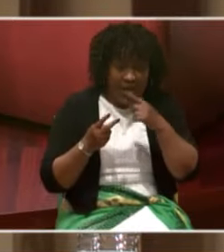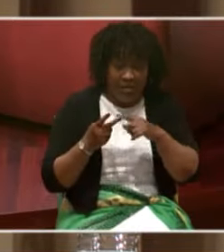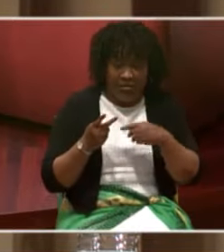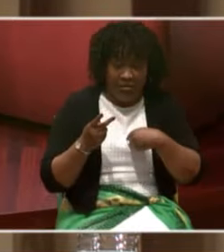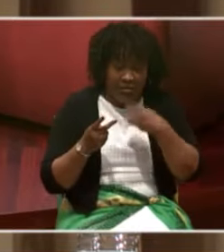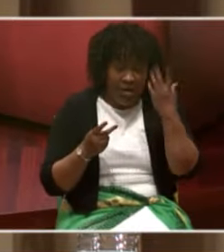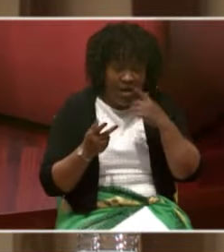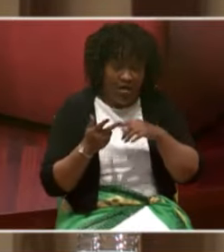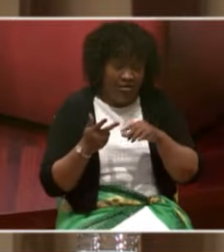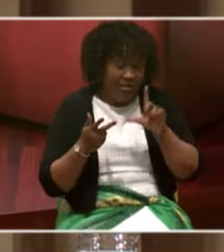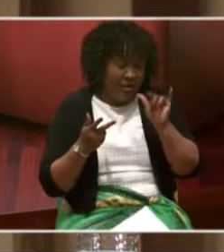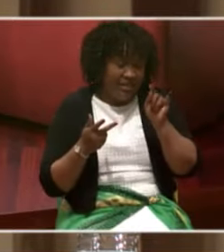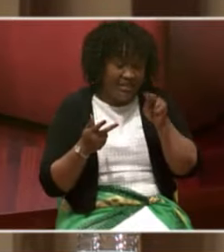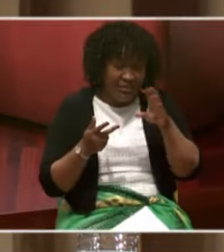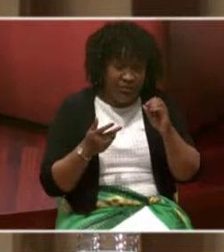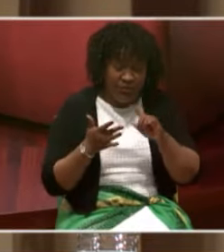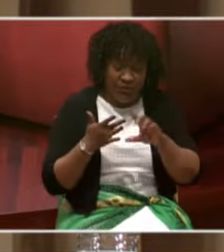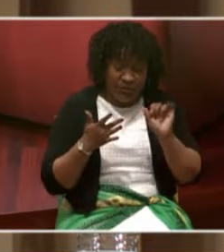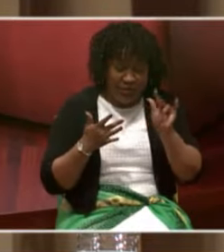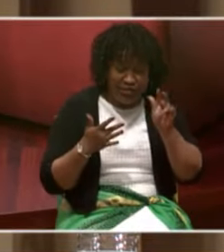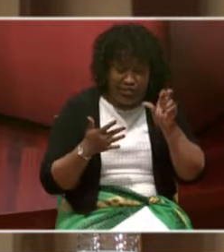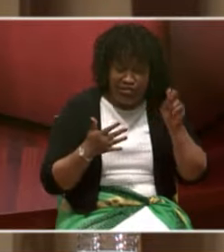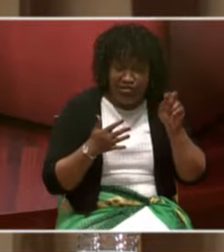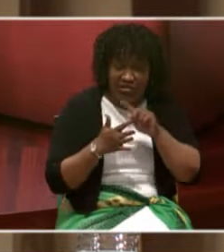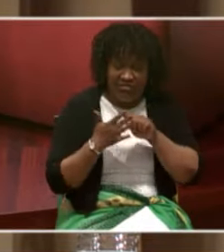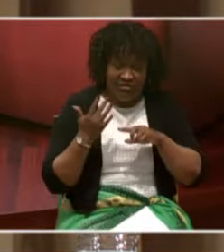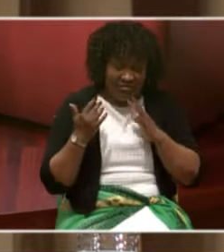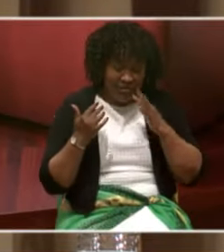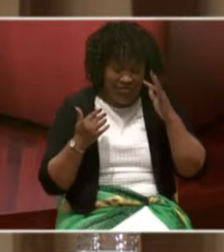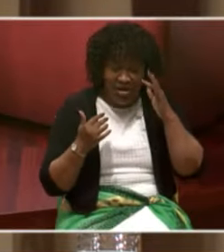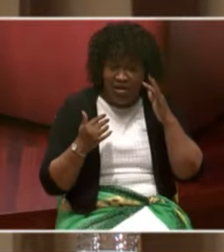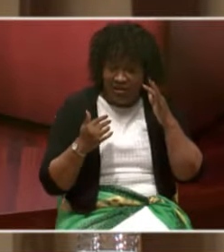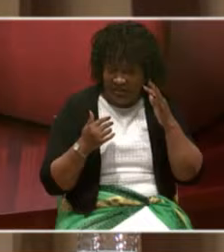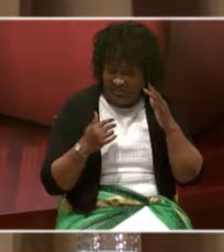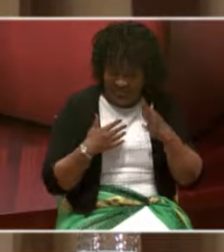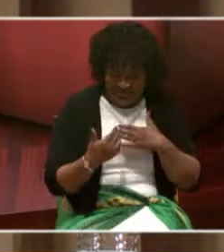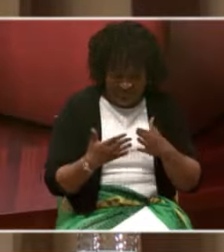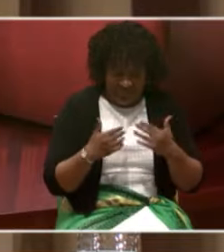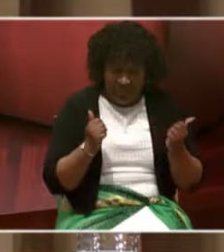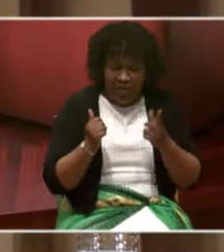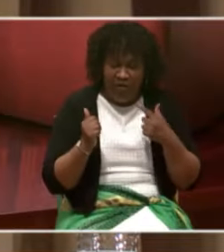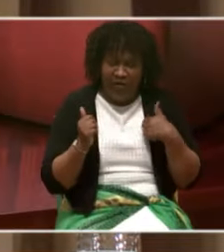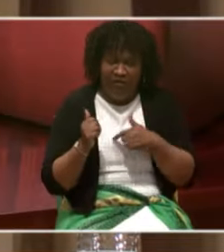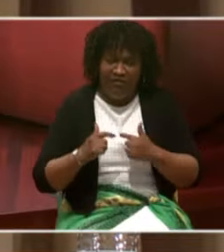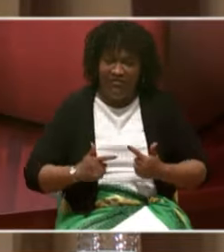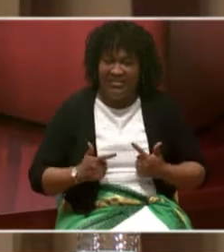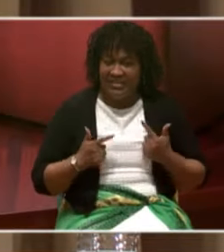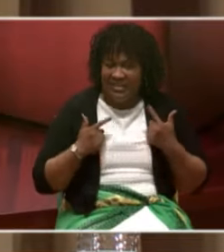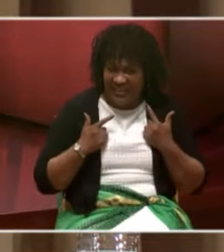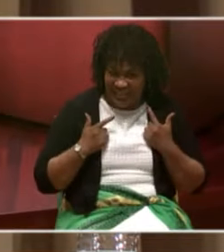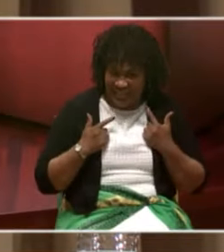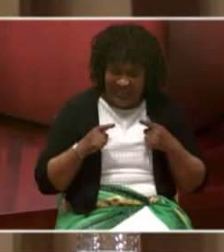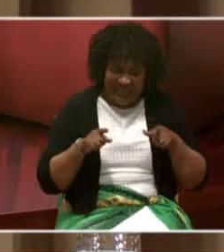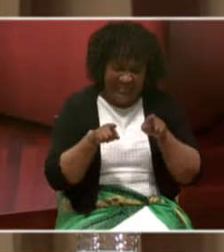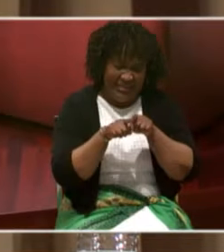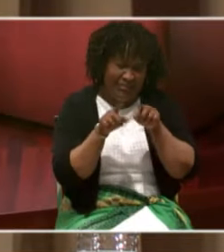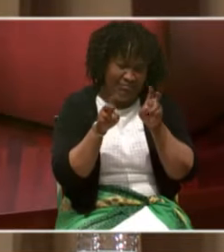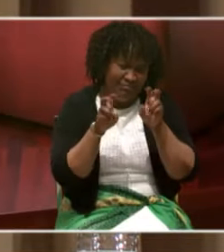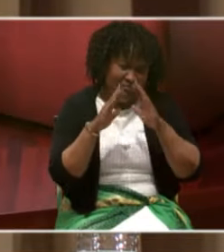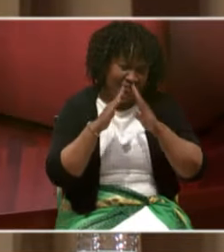Well, I must tell you, going through the nonviolent training, the nonviolent